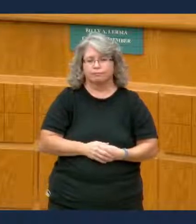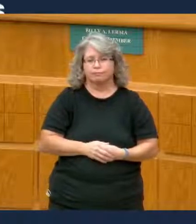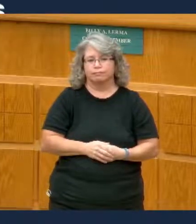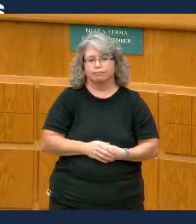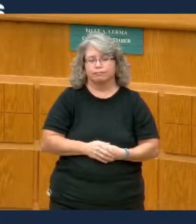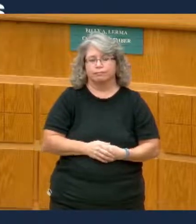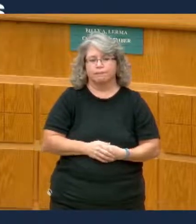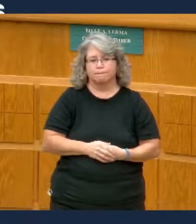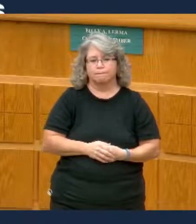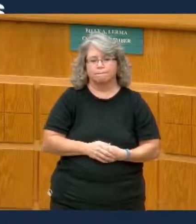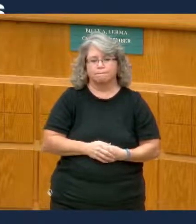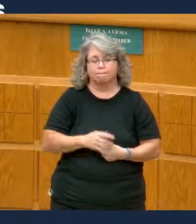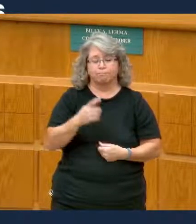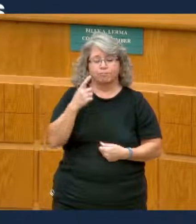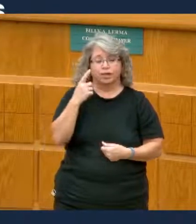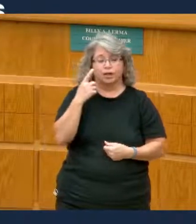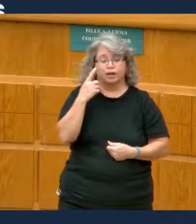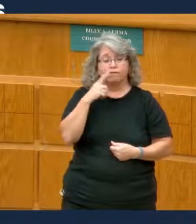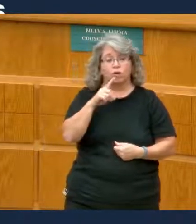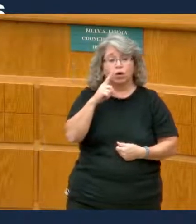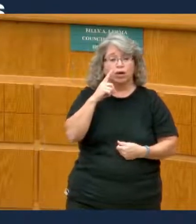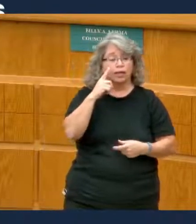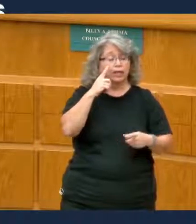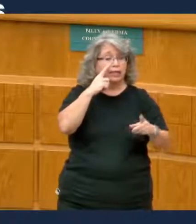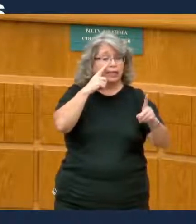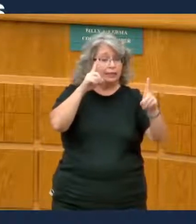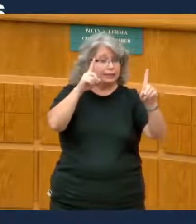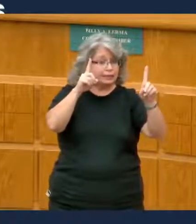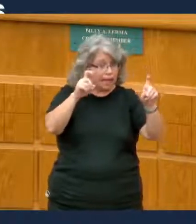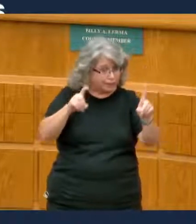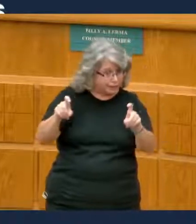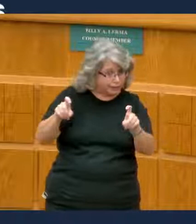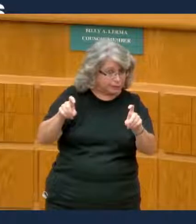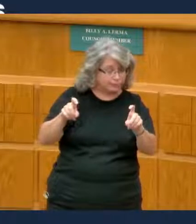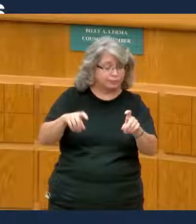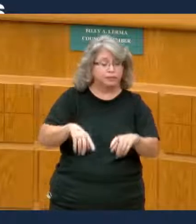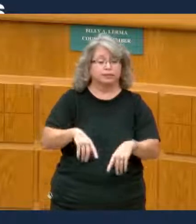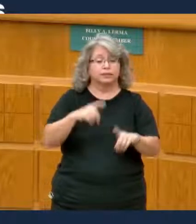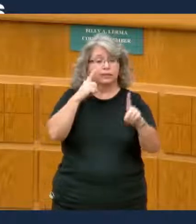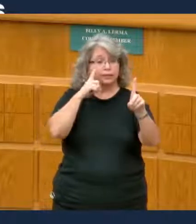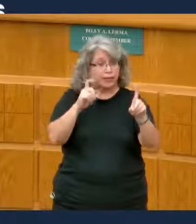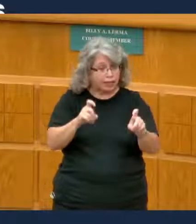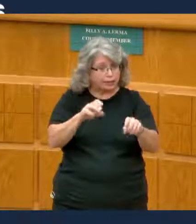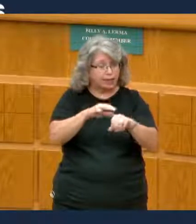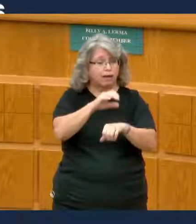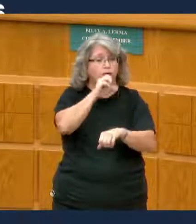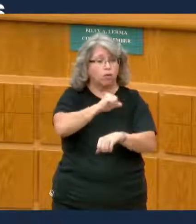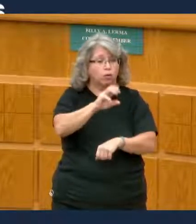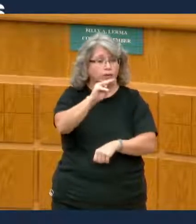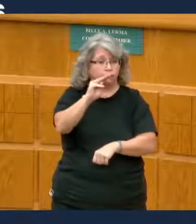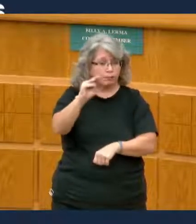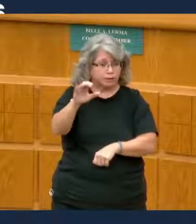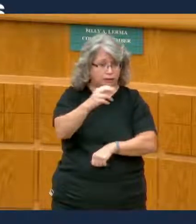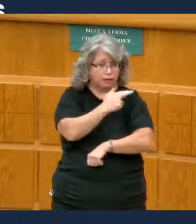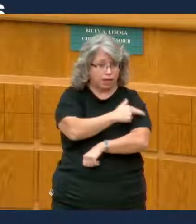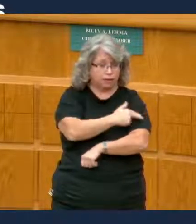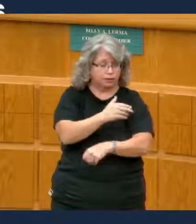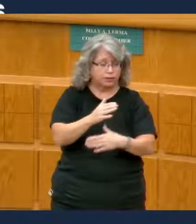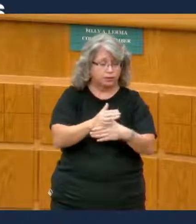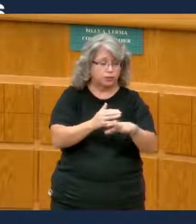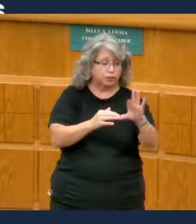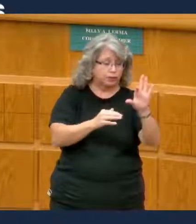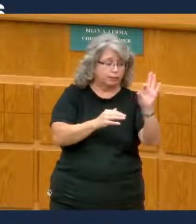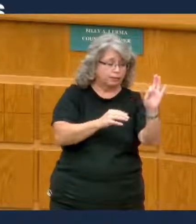For the COVID vaccination testing, testing is being conducted at the Old Memorial Hospital between 9 a.m. and